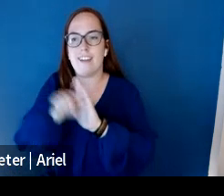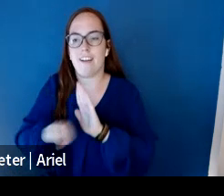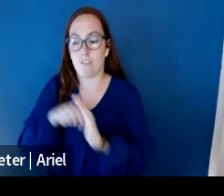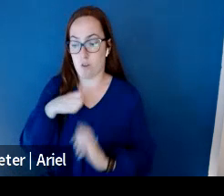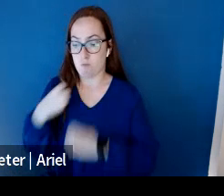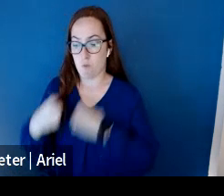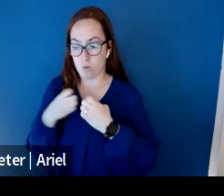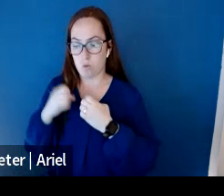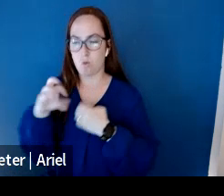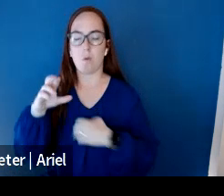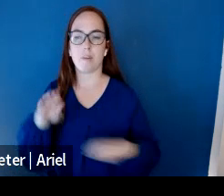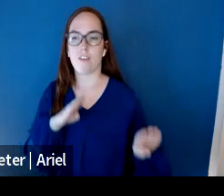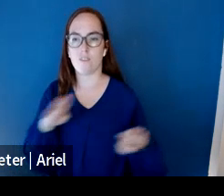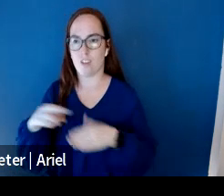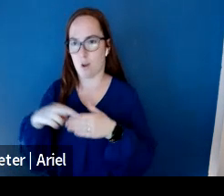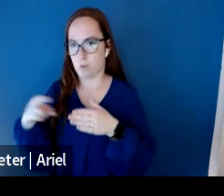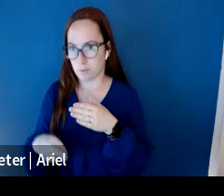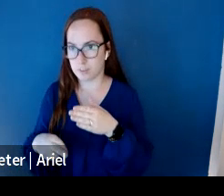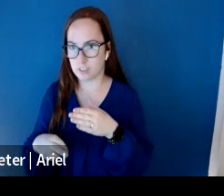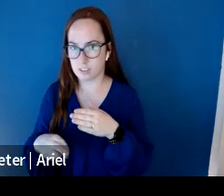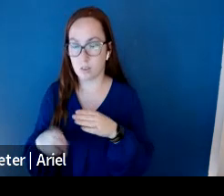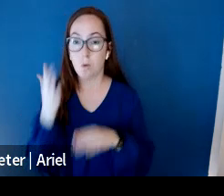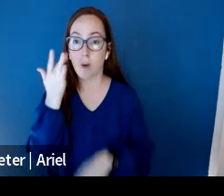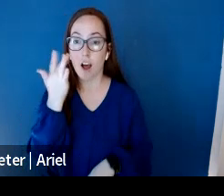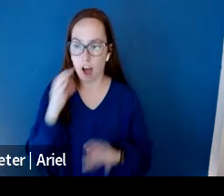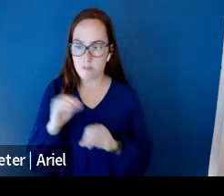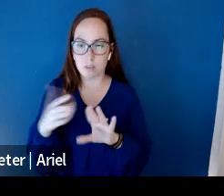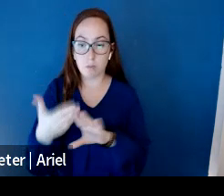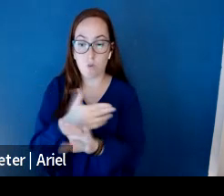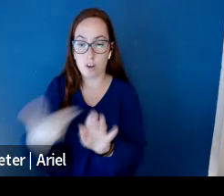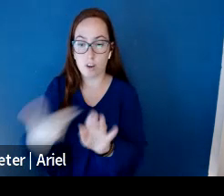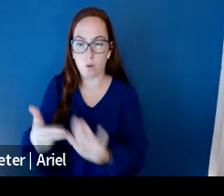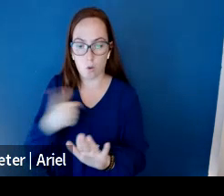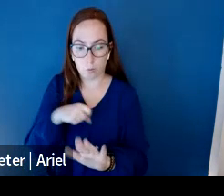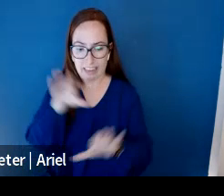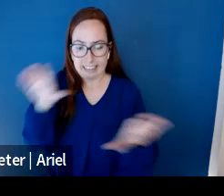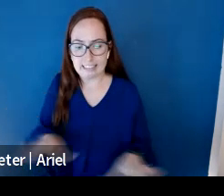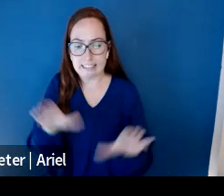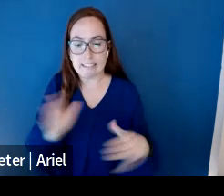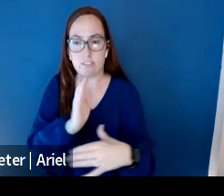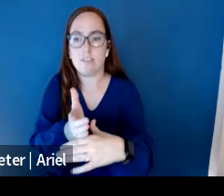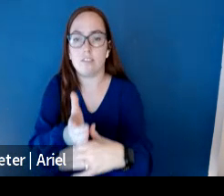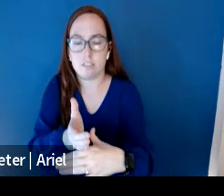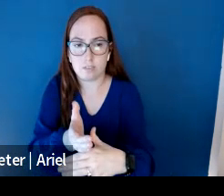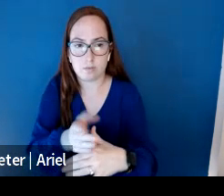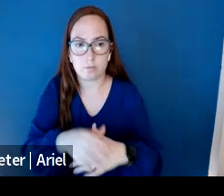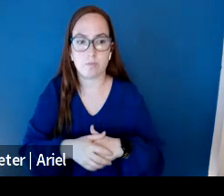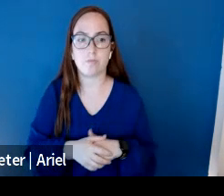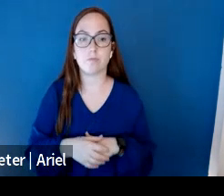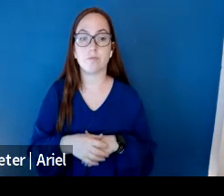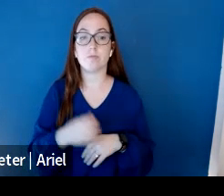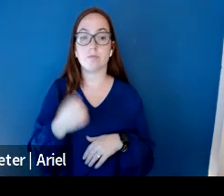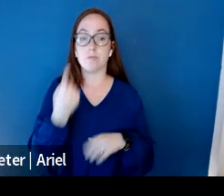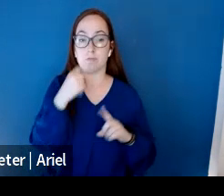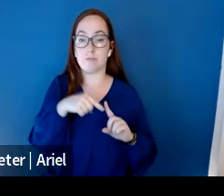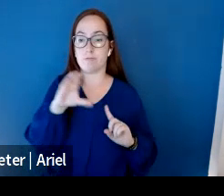can obviously take action prior to a diagnosis occurring. Now, according to Camphouse, a